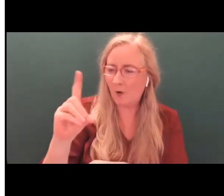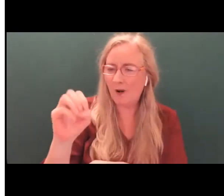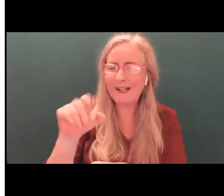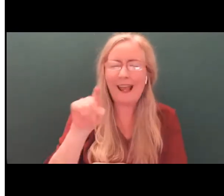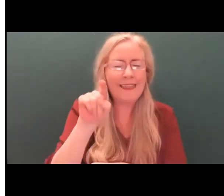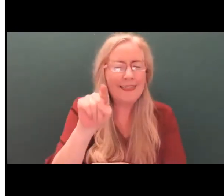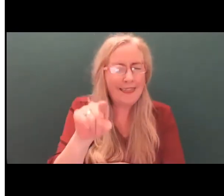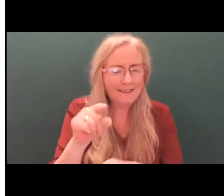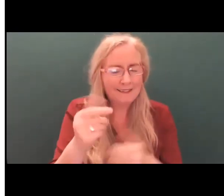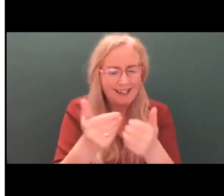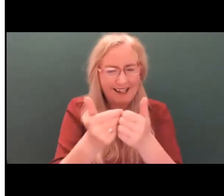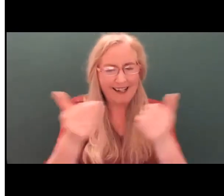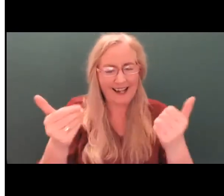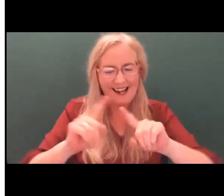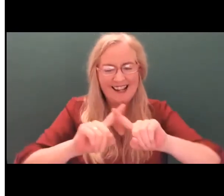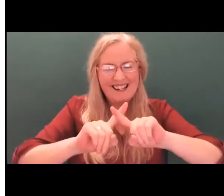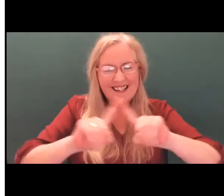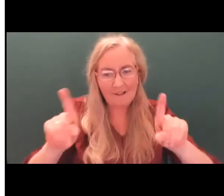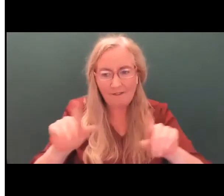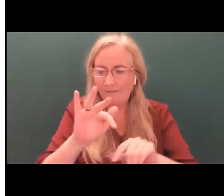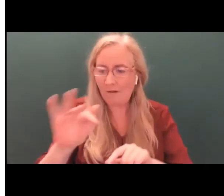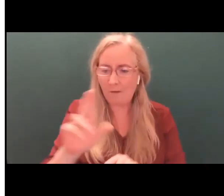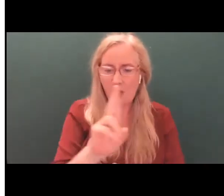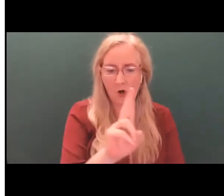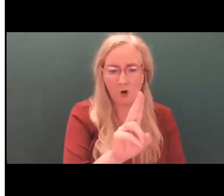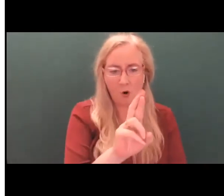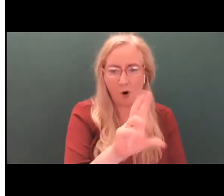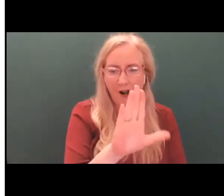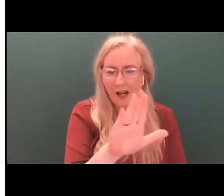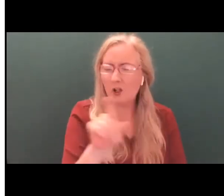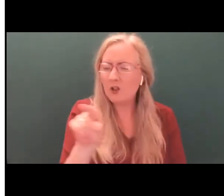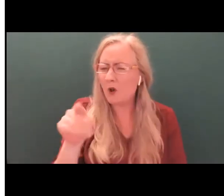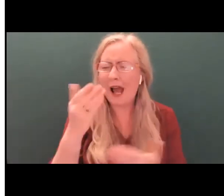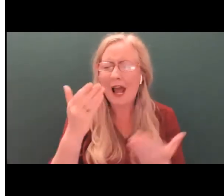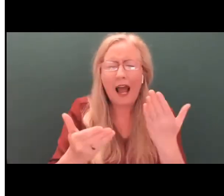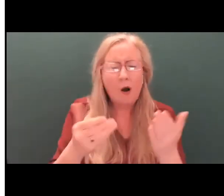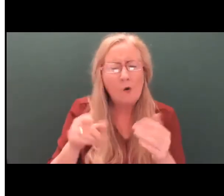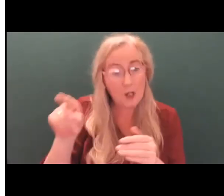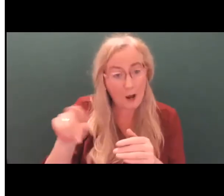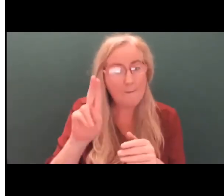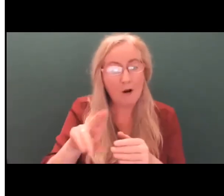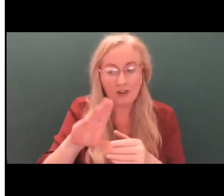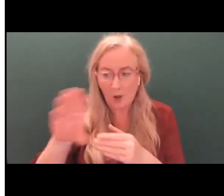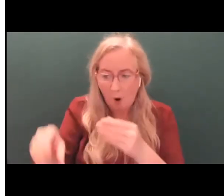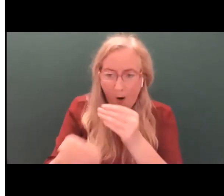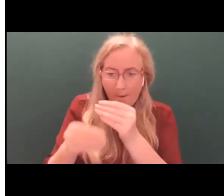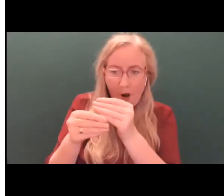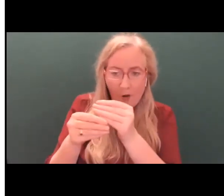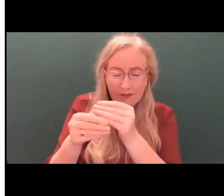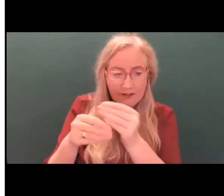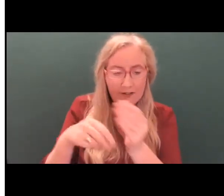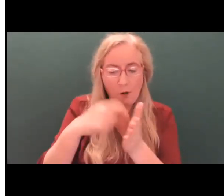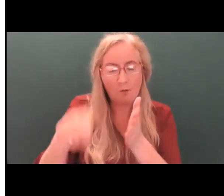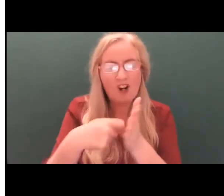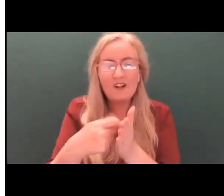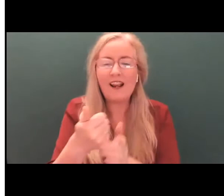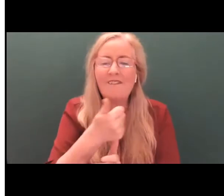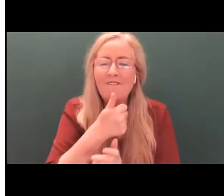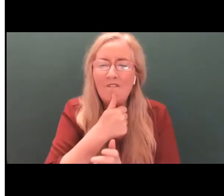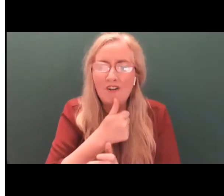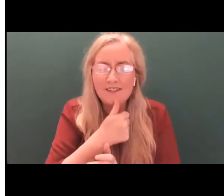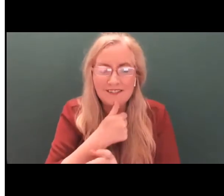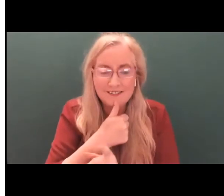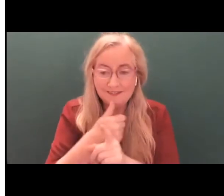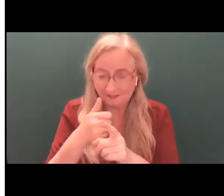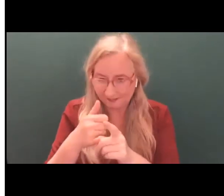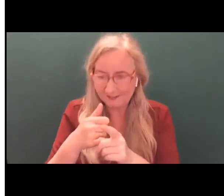it's a different link to the URL. And to do this, you must upload your project first, or your outputs, or